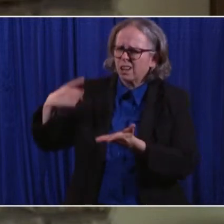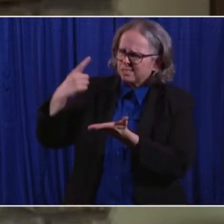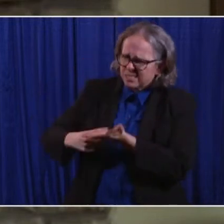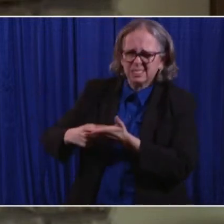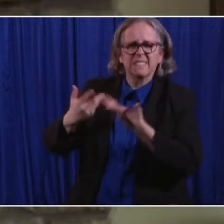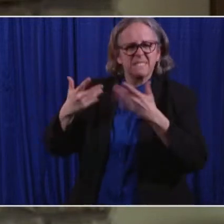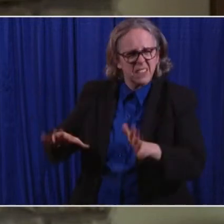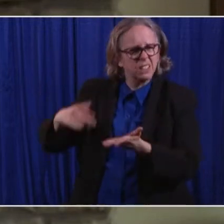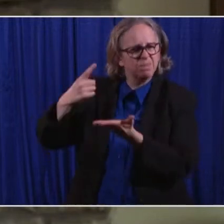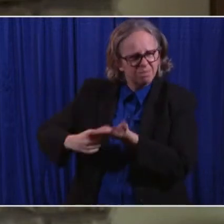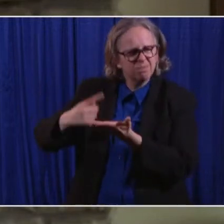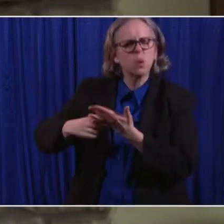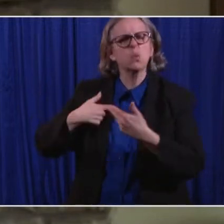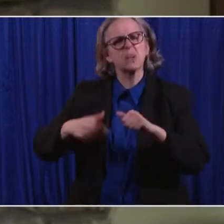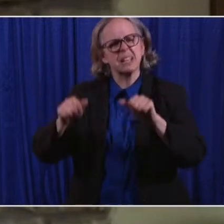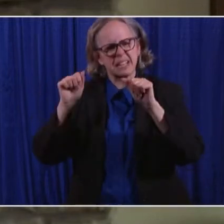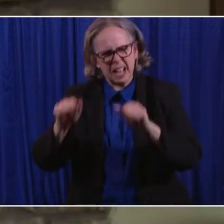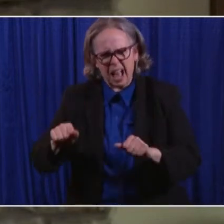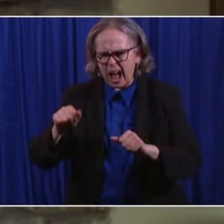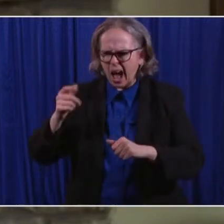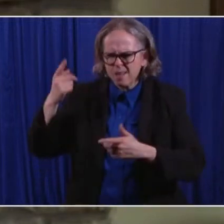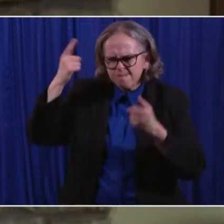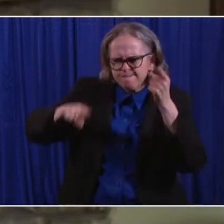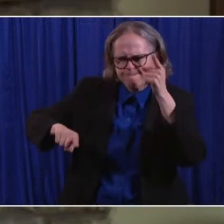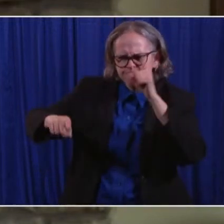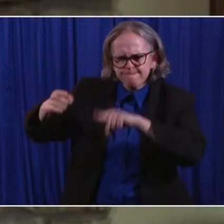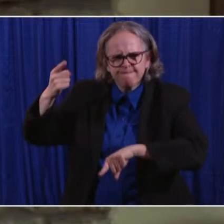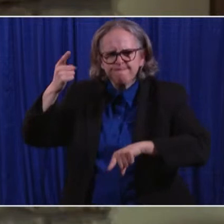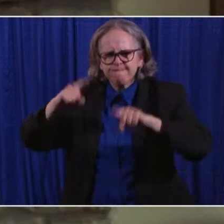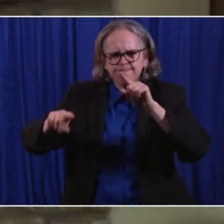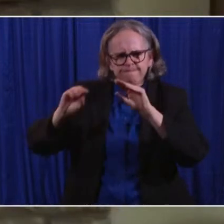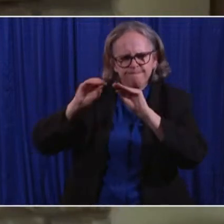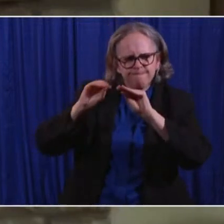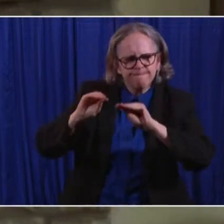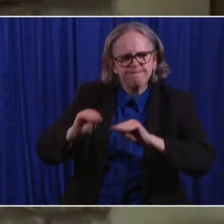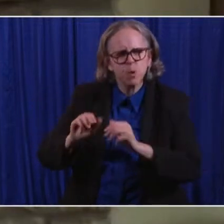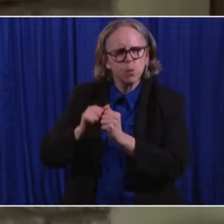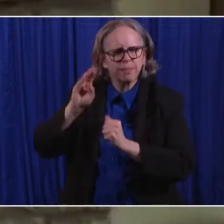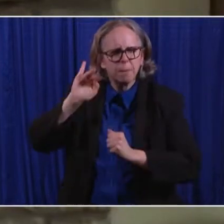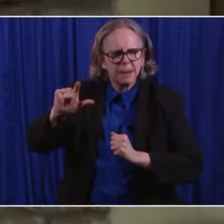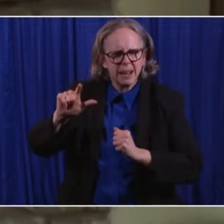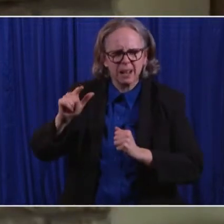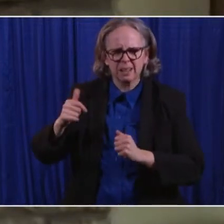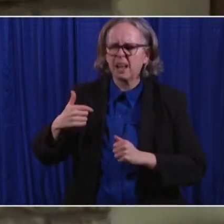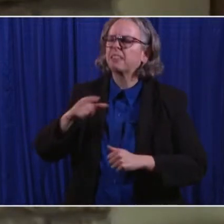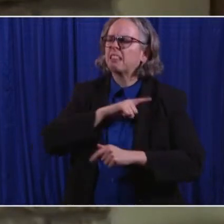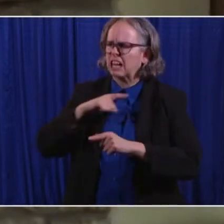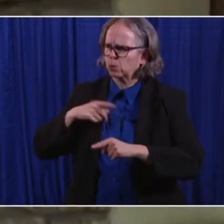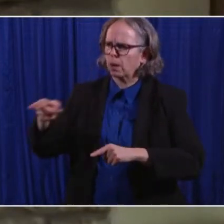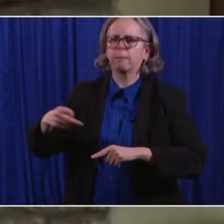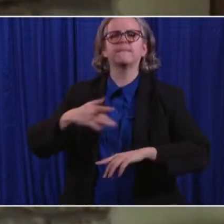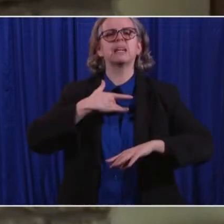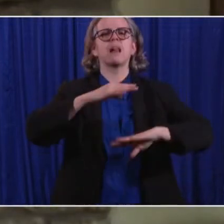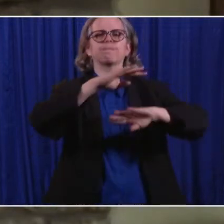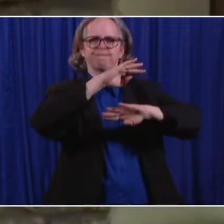I think would satisfy the members of the General Assembly's concerns and give them